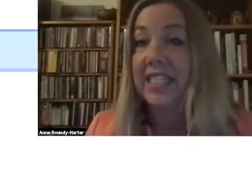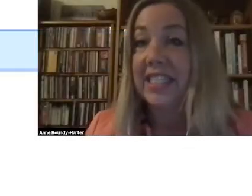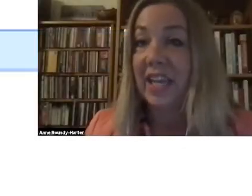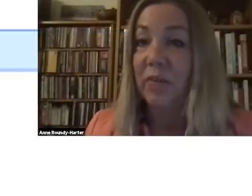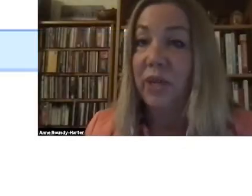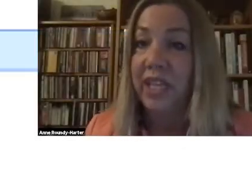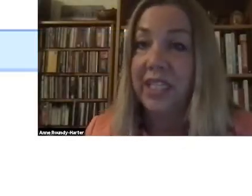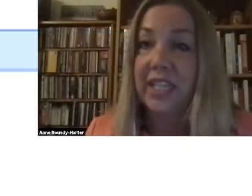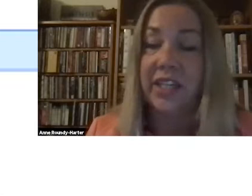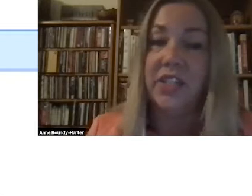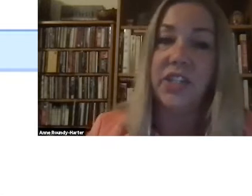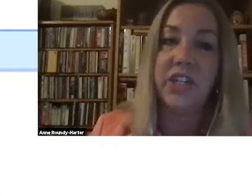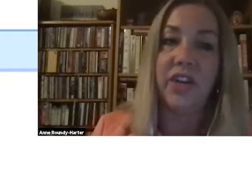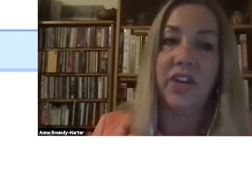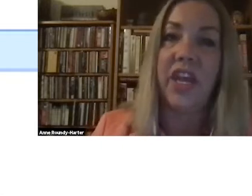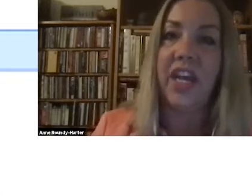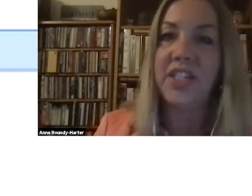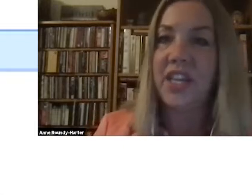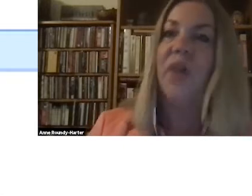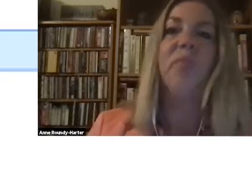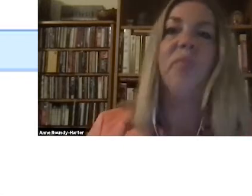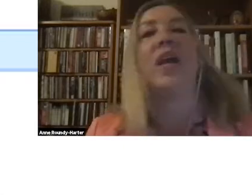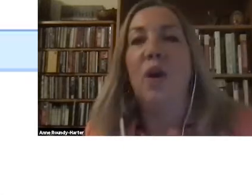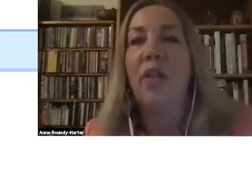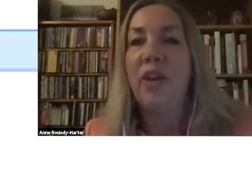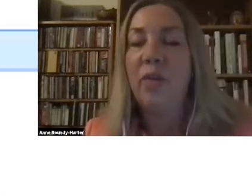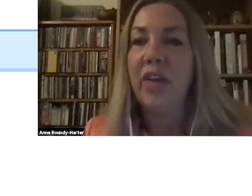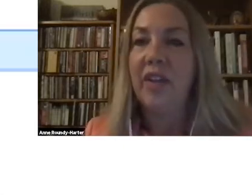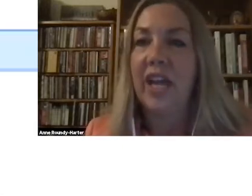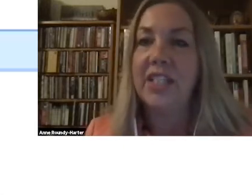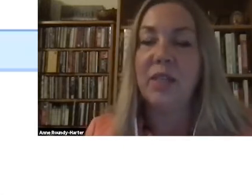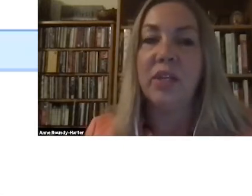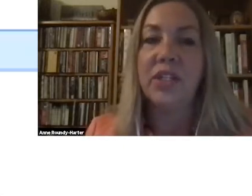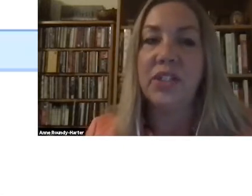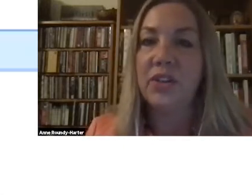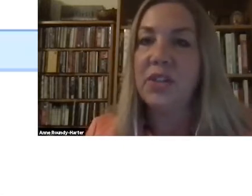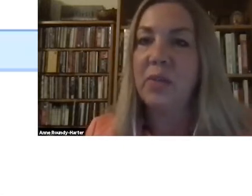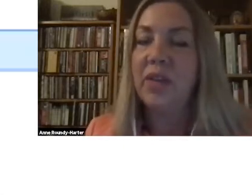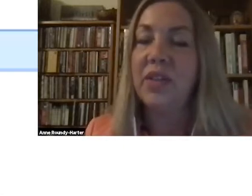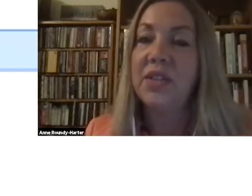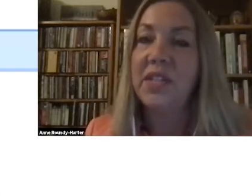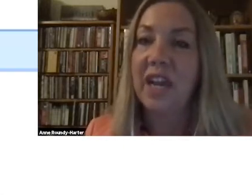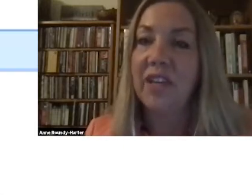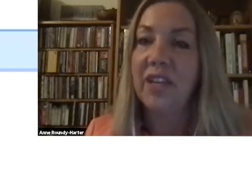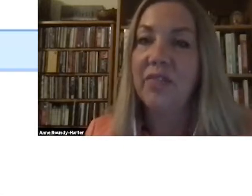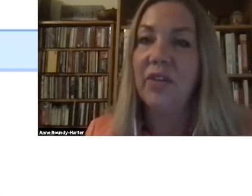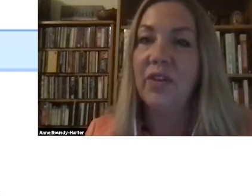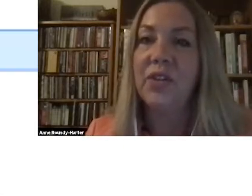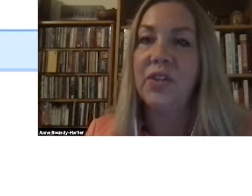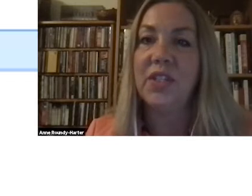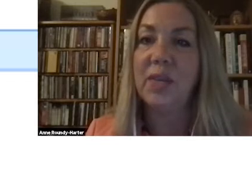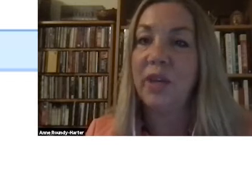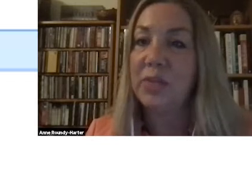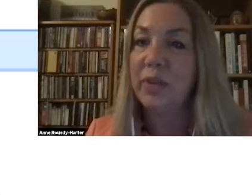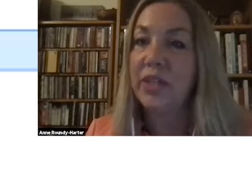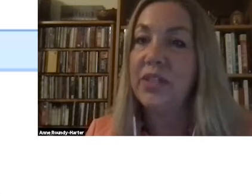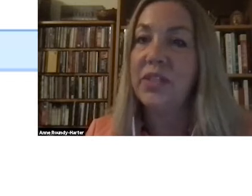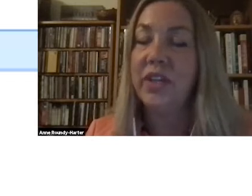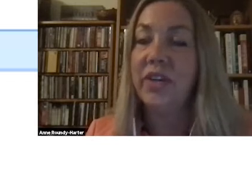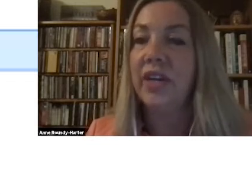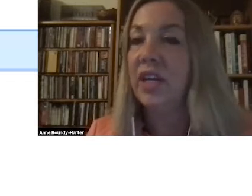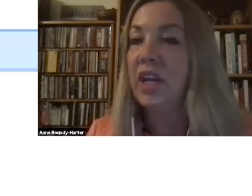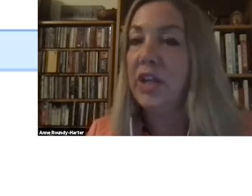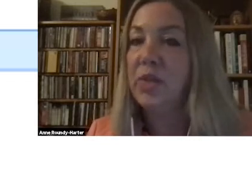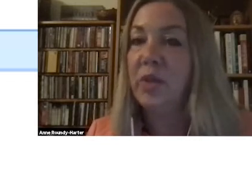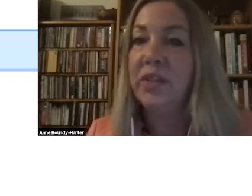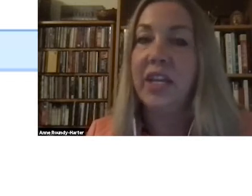And lastly, I'm really excited to share that although we have had some concerns about the staffing for the summer experience this